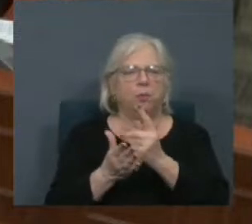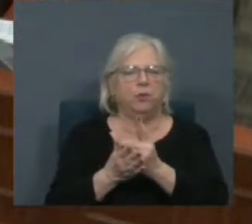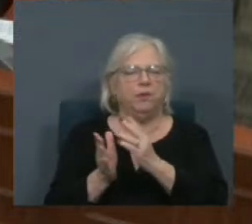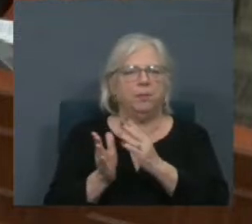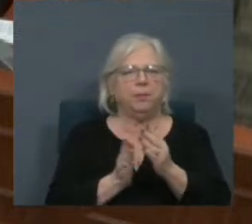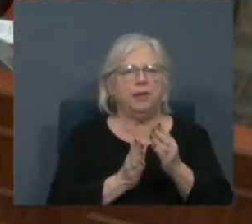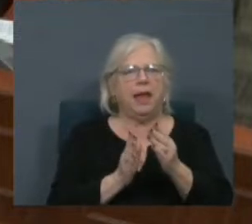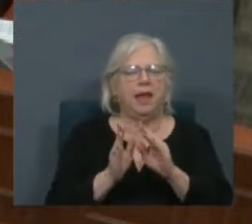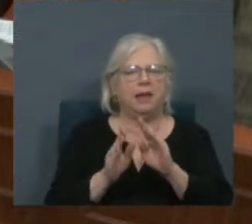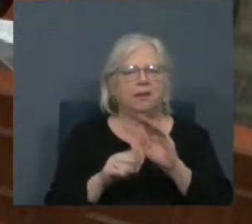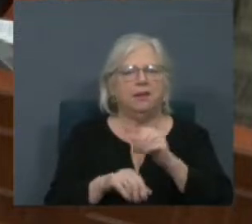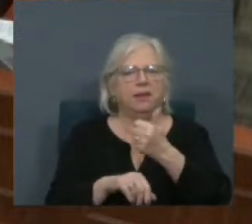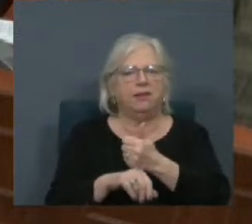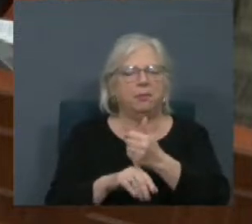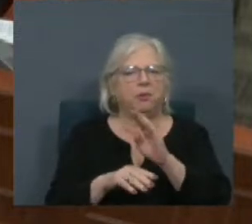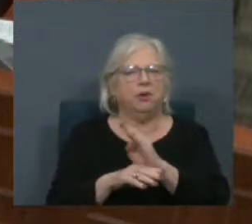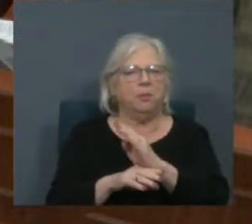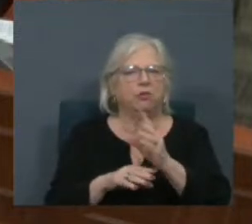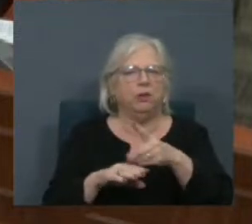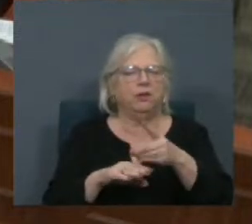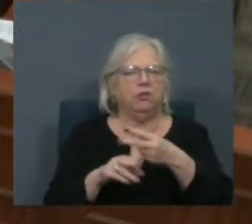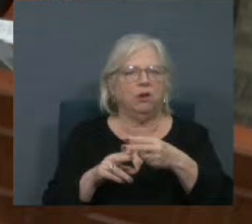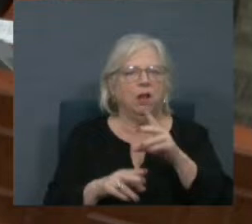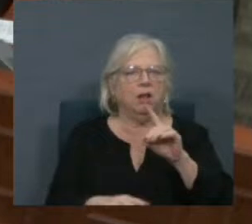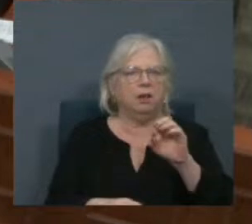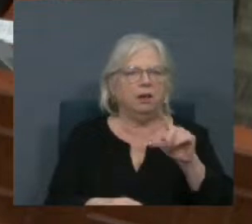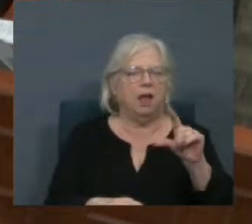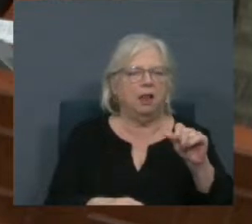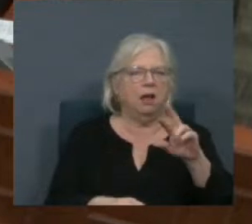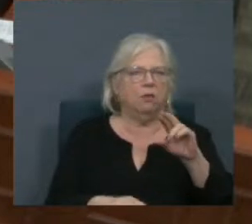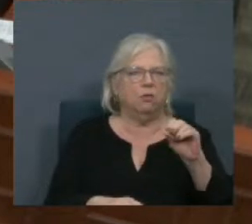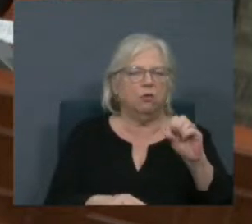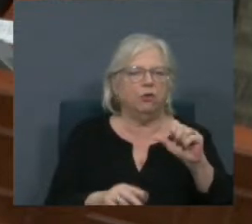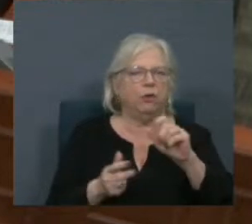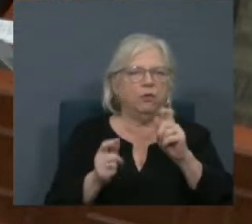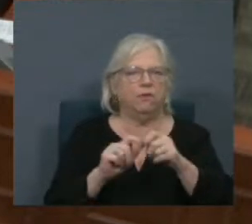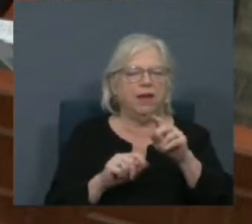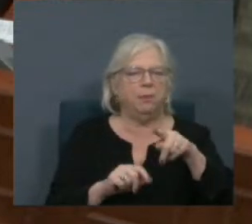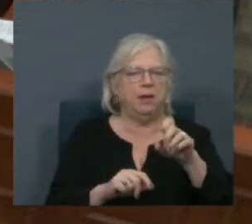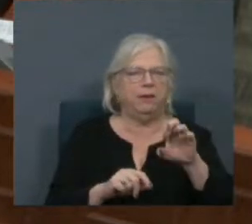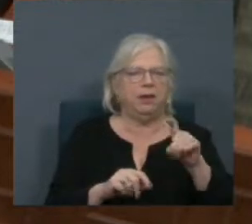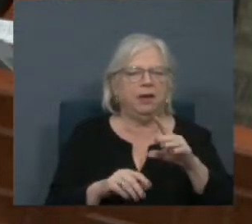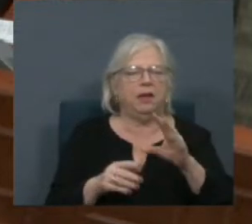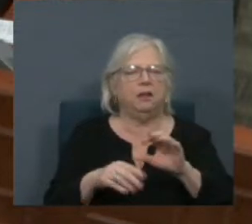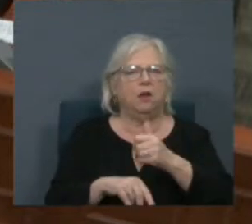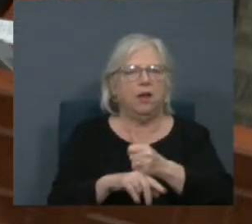planned zoning development to establish a planned commercial district titled De La Rosa Revised PCD located at